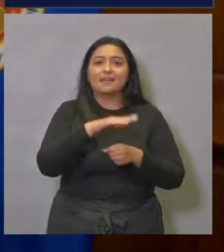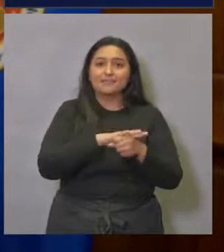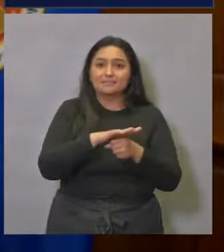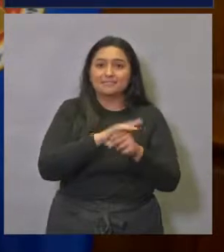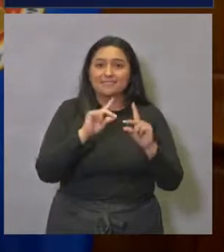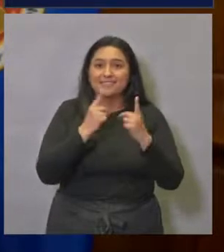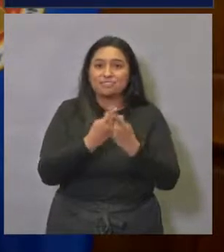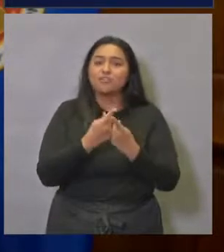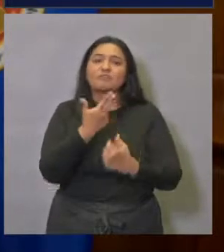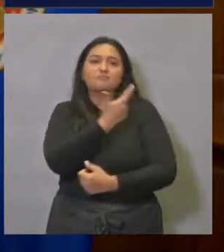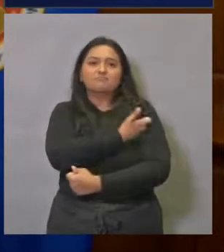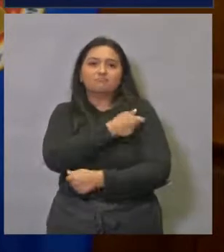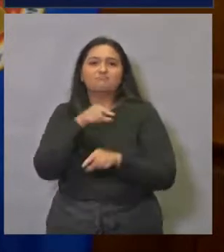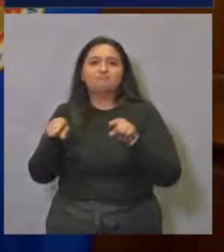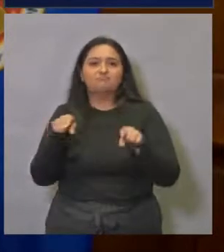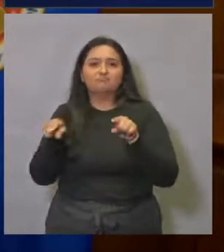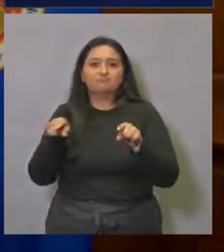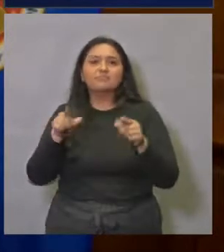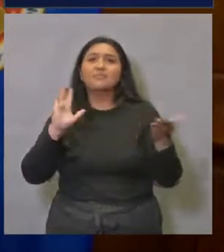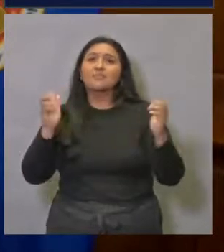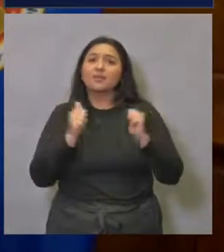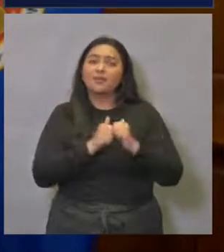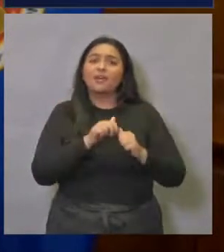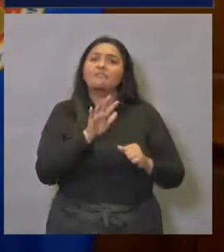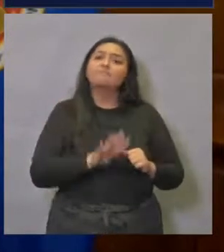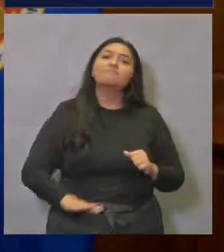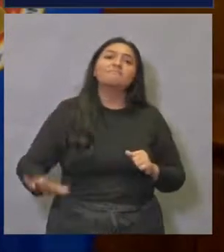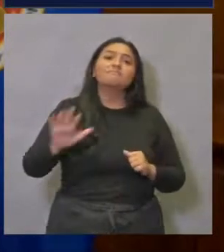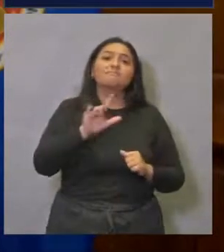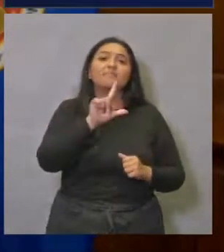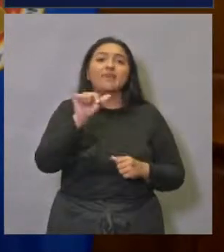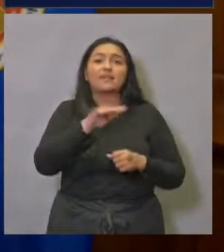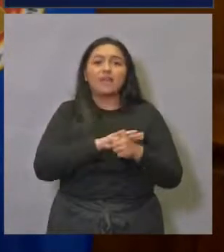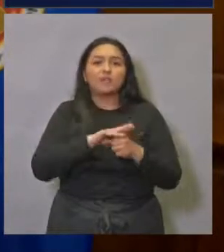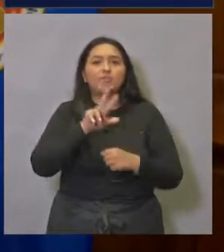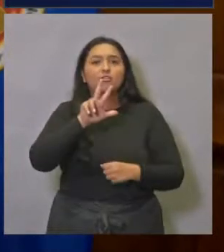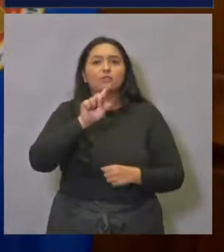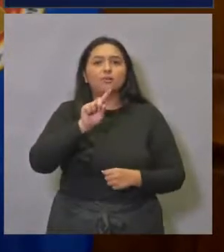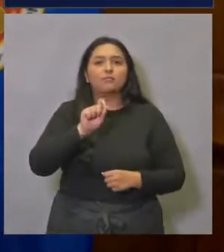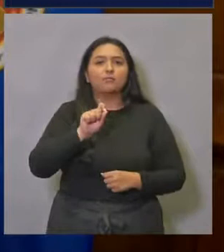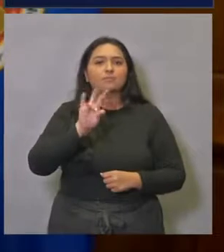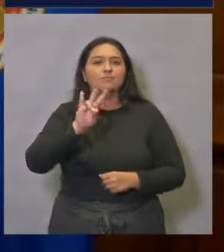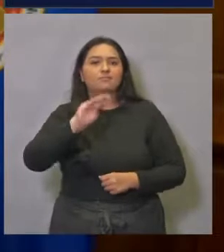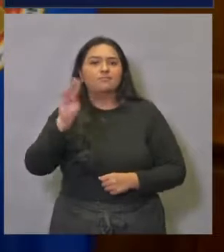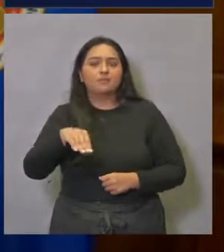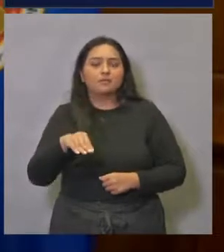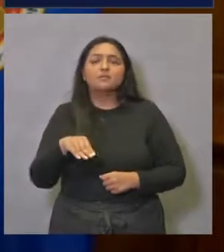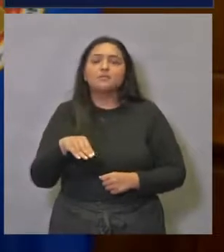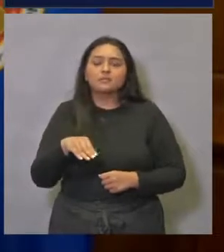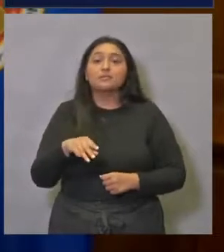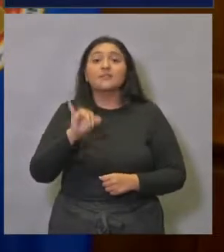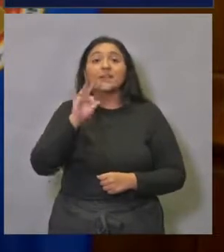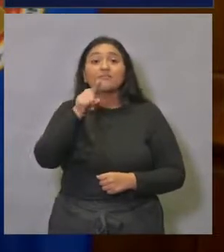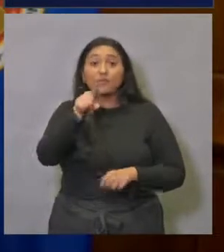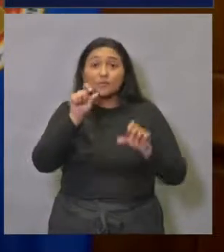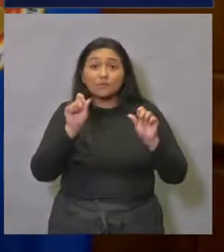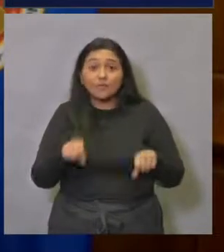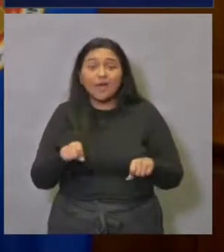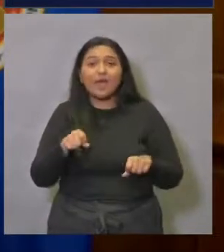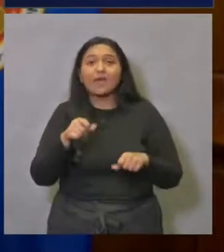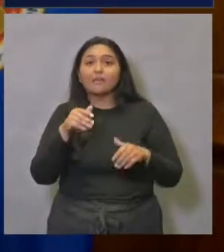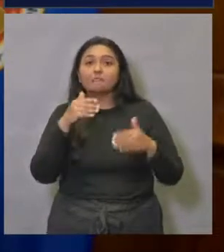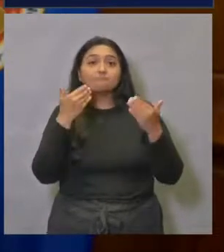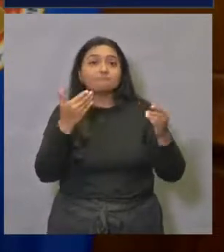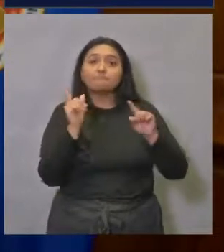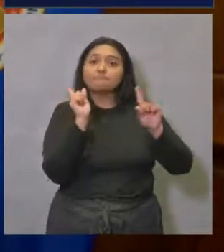compared to a county-wide rate of 37.1%. For those who have easy access to vaccinations,